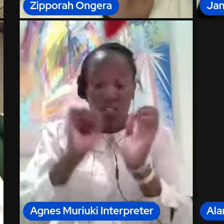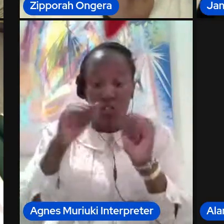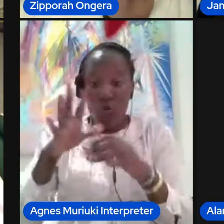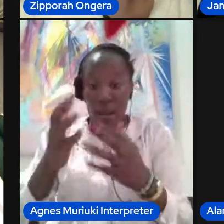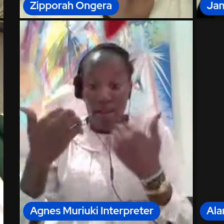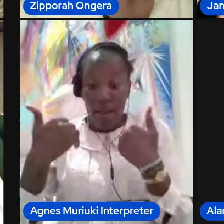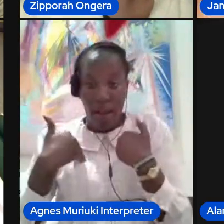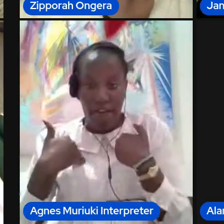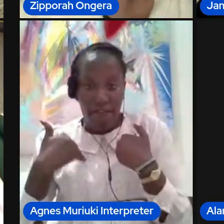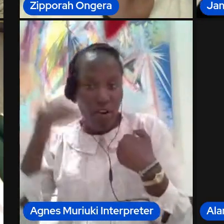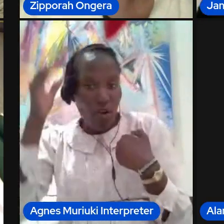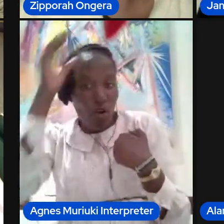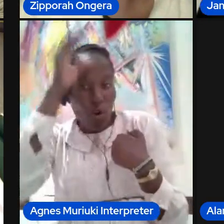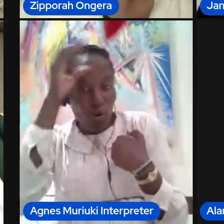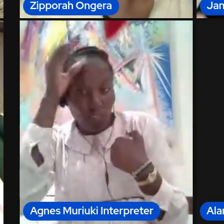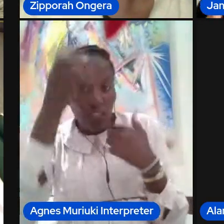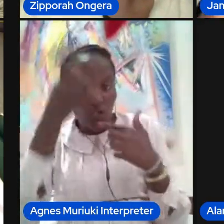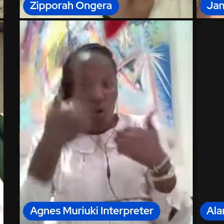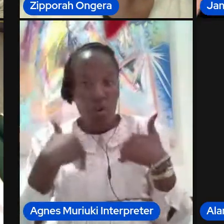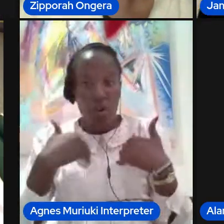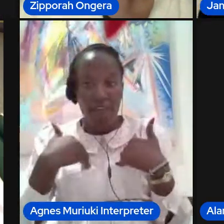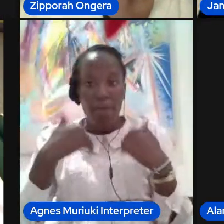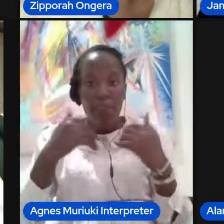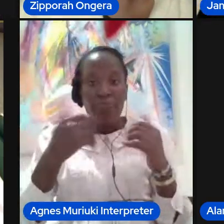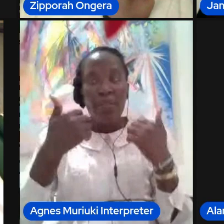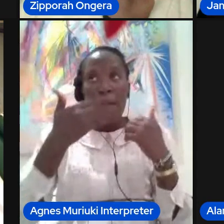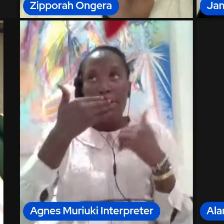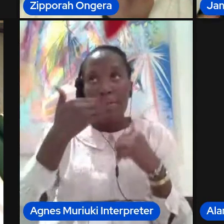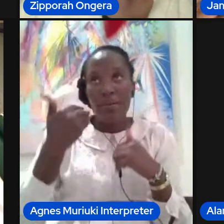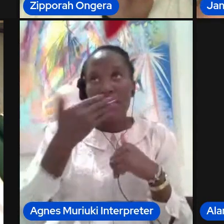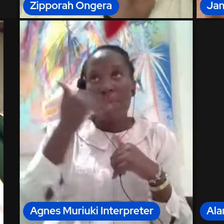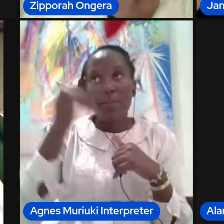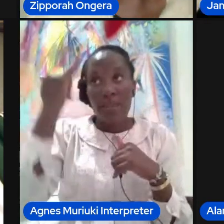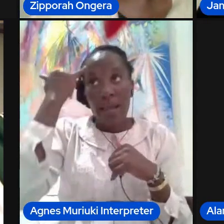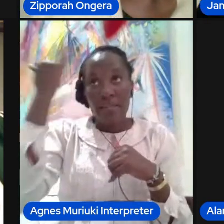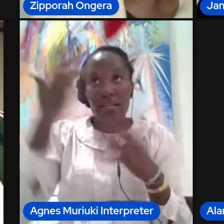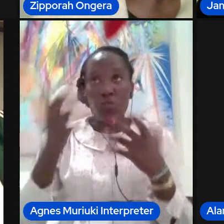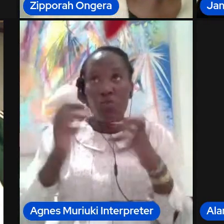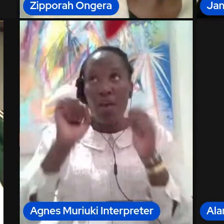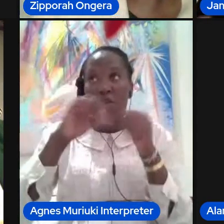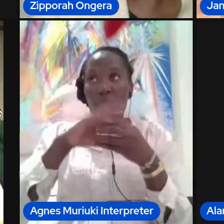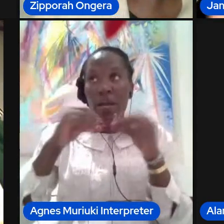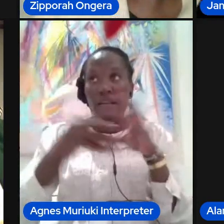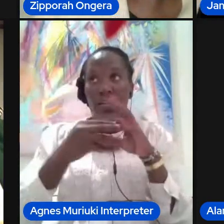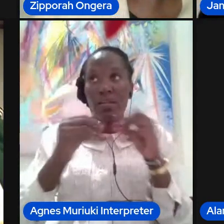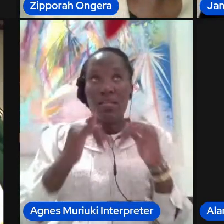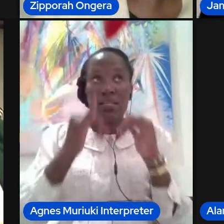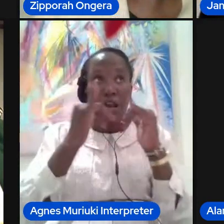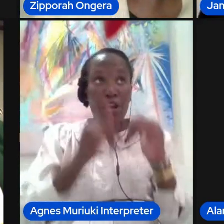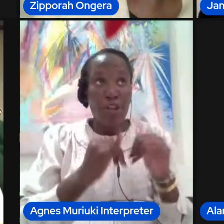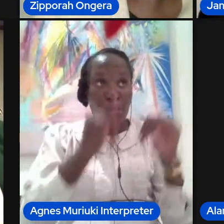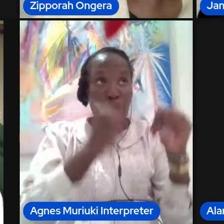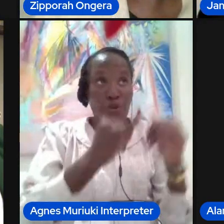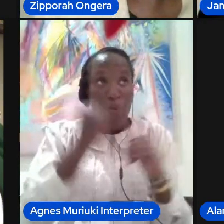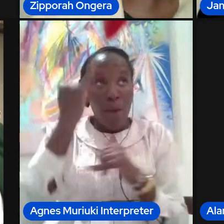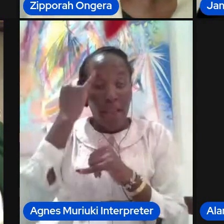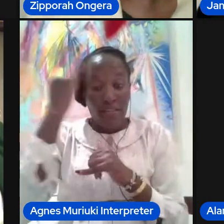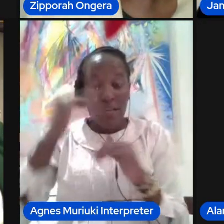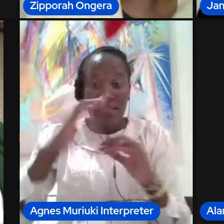better ideas to keep on creating new content, having conversations with other people. The next C,